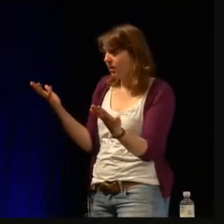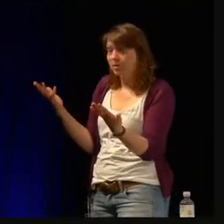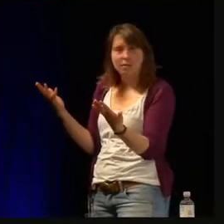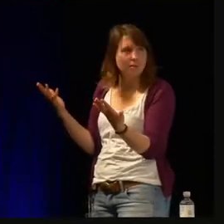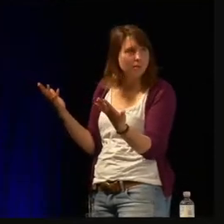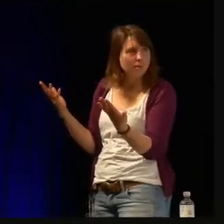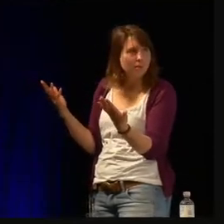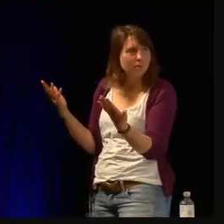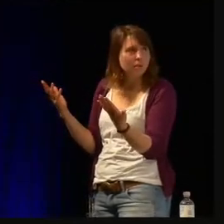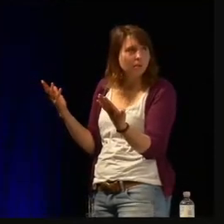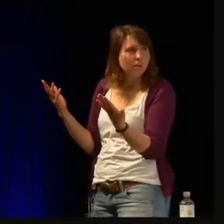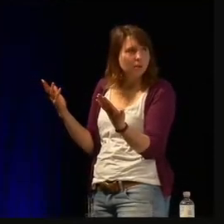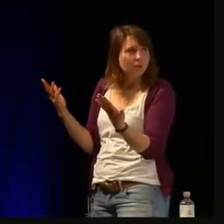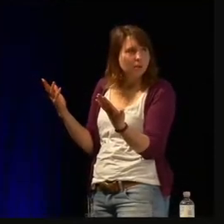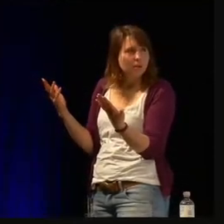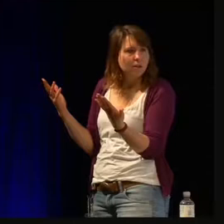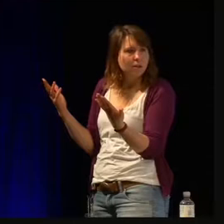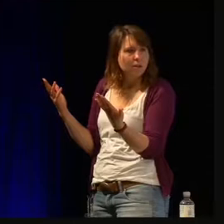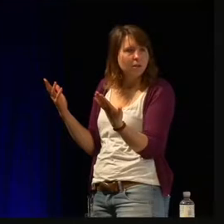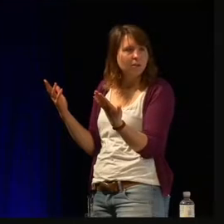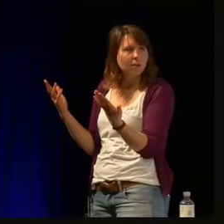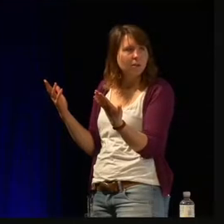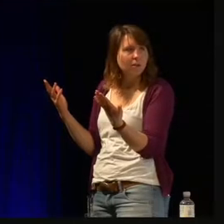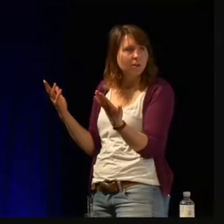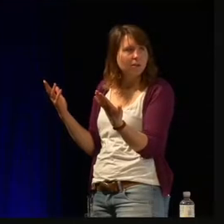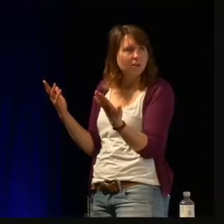this even works with